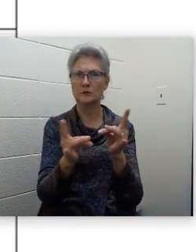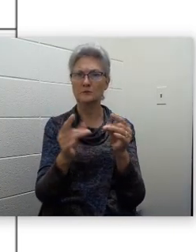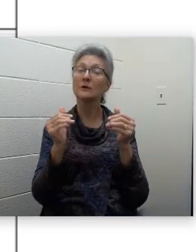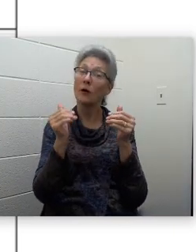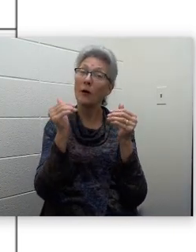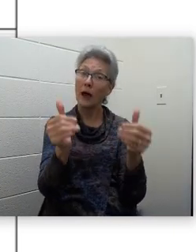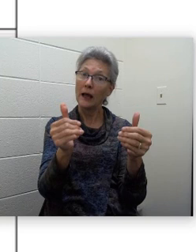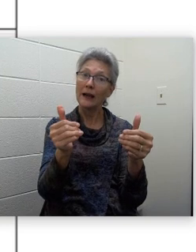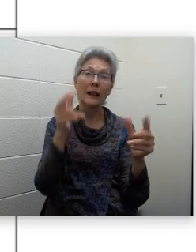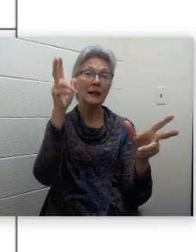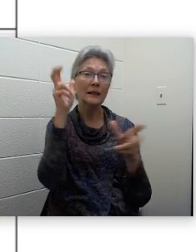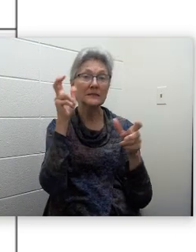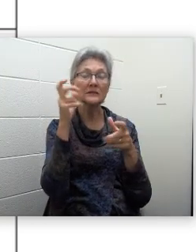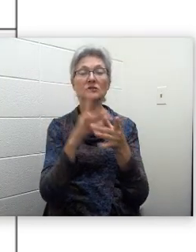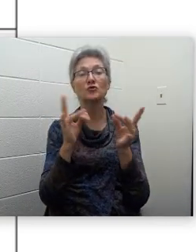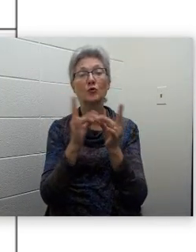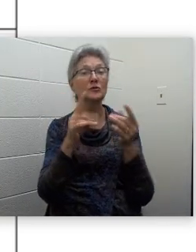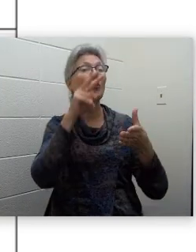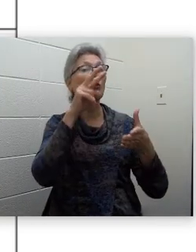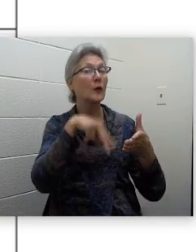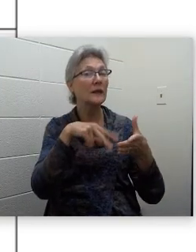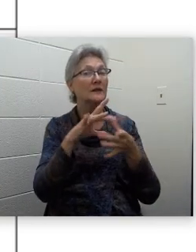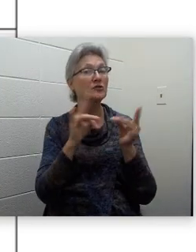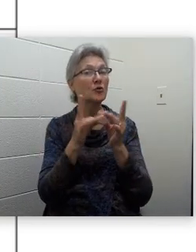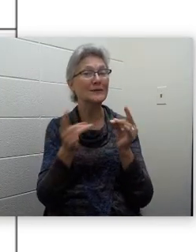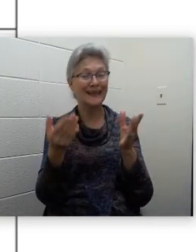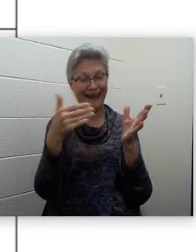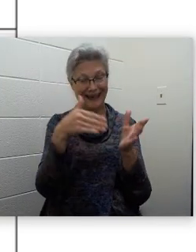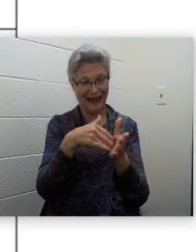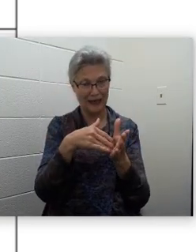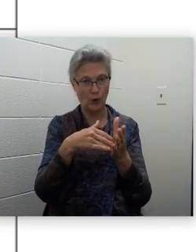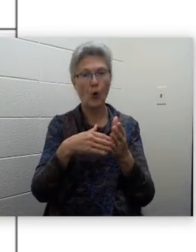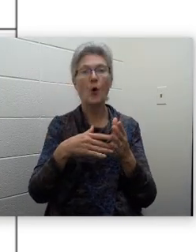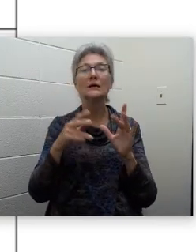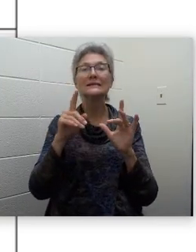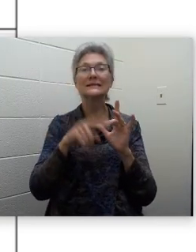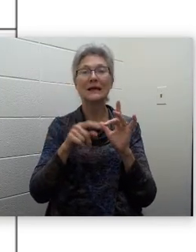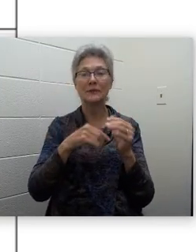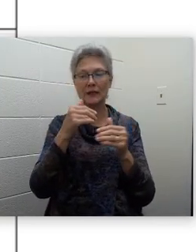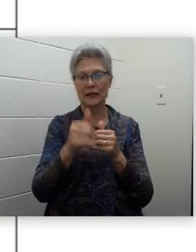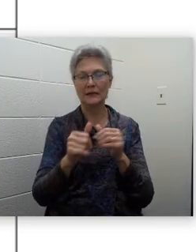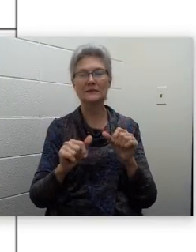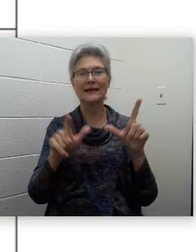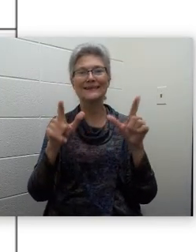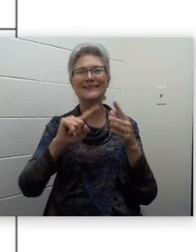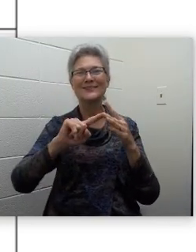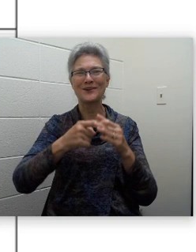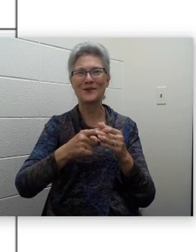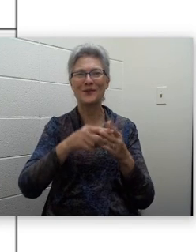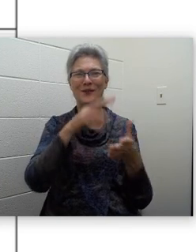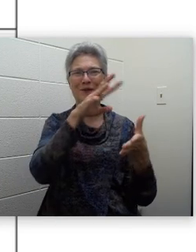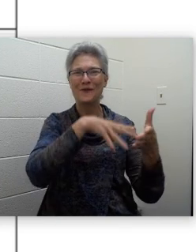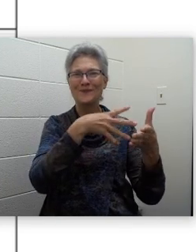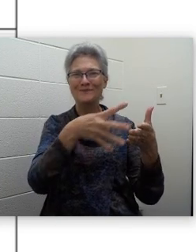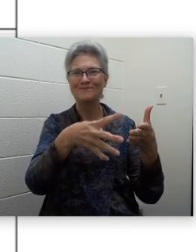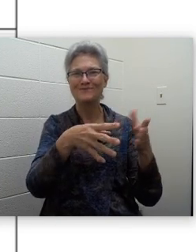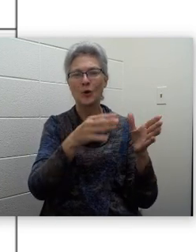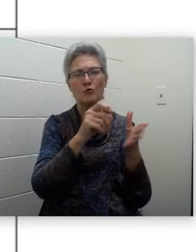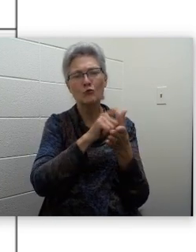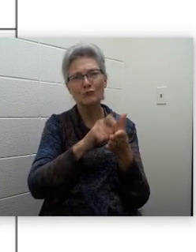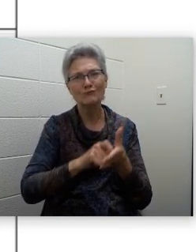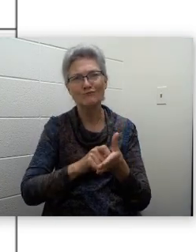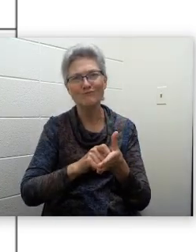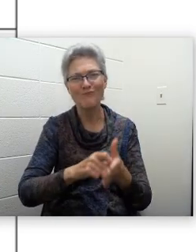free to listen to the stories again or jump down to the next slide to start our graphic organizer.